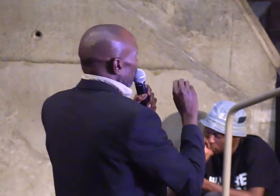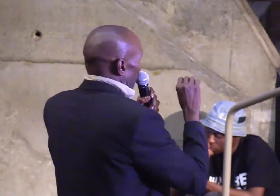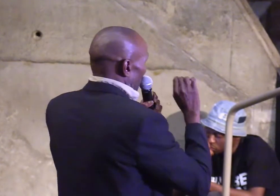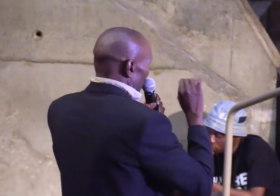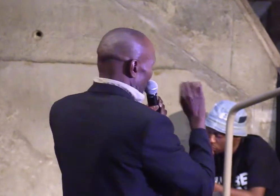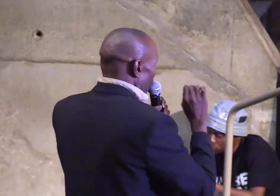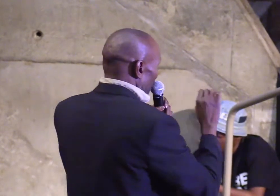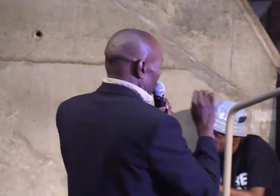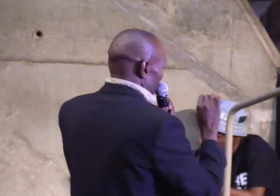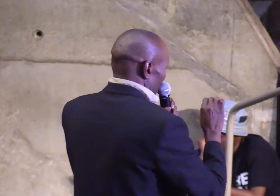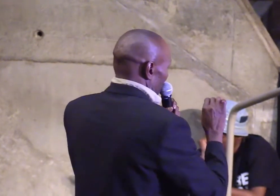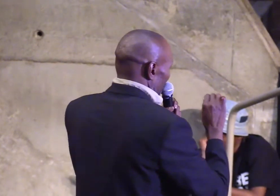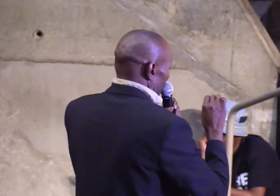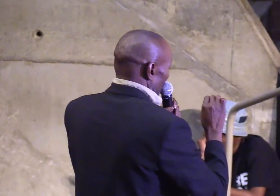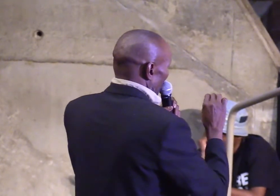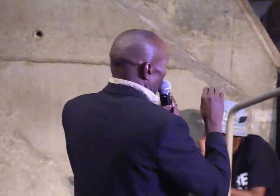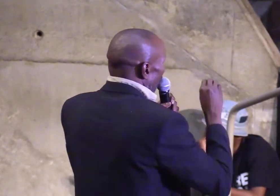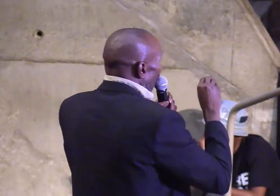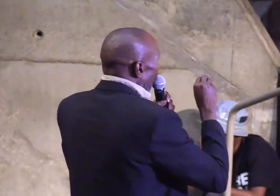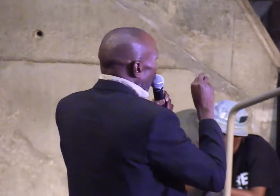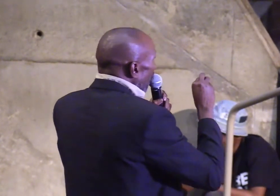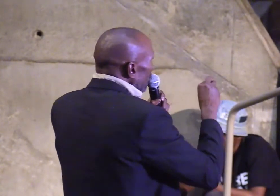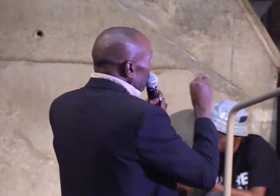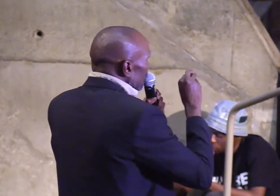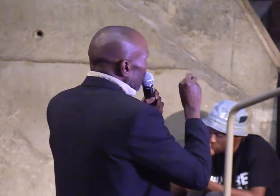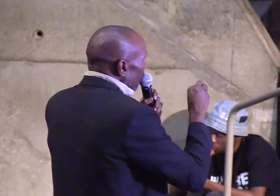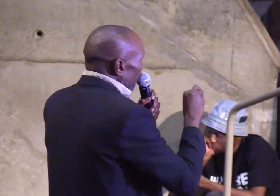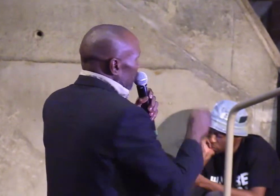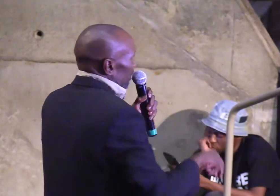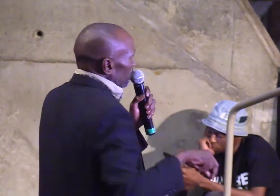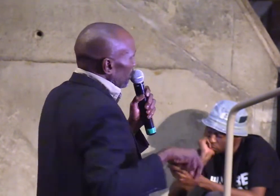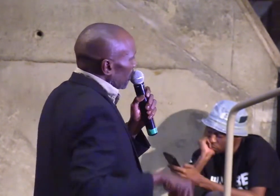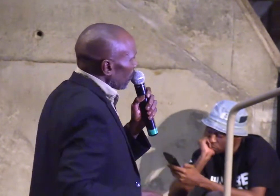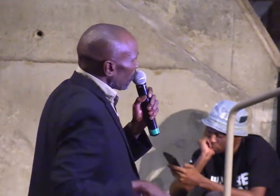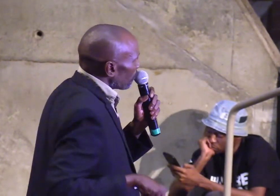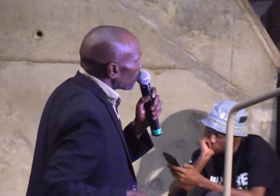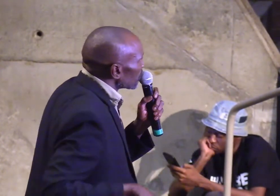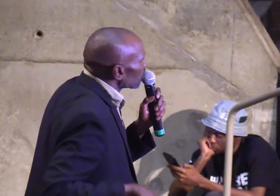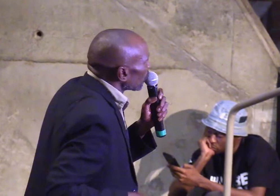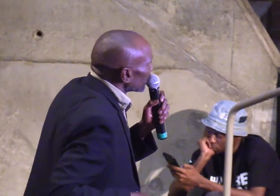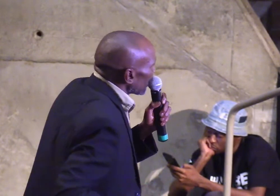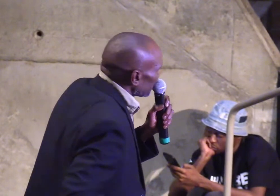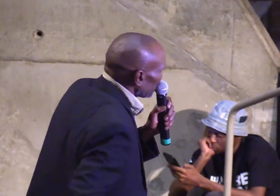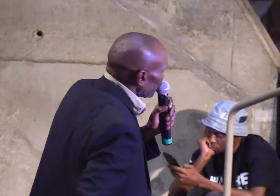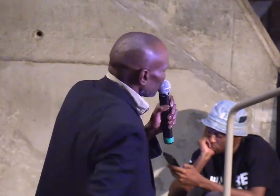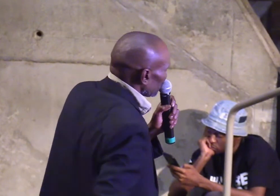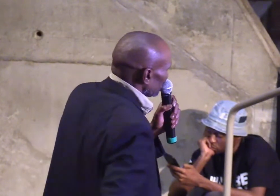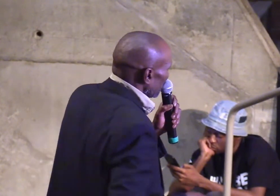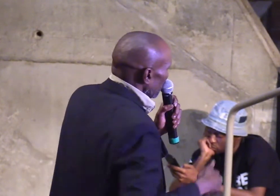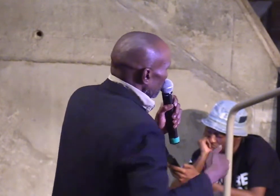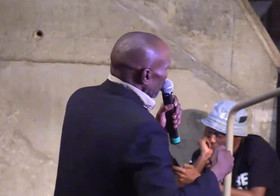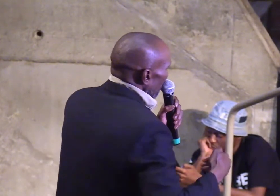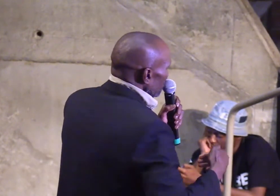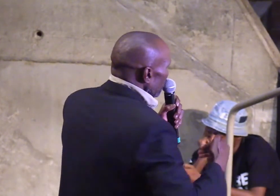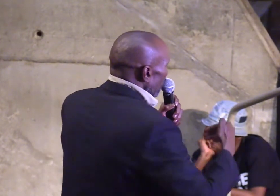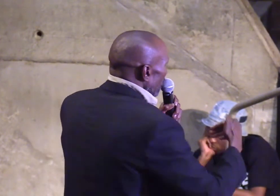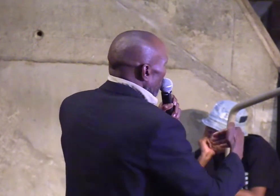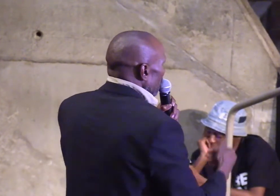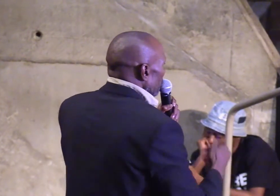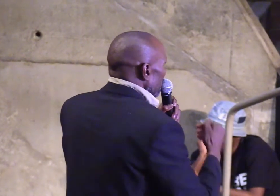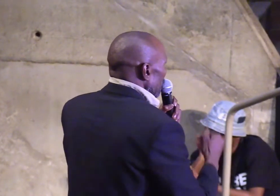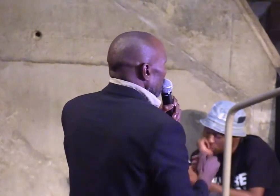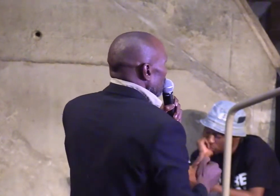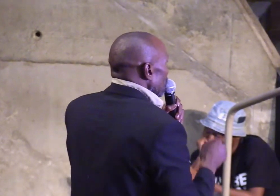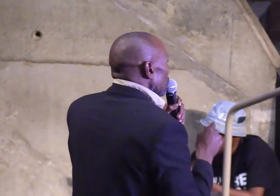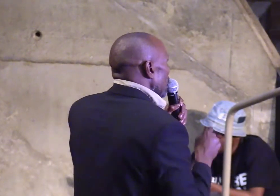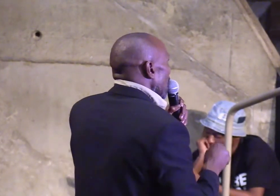no no in all honesty premium all these Star Wars in memory of Moses Cortana you have